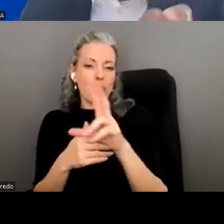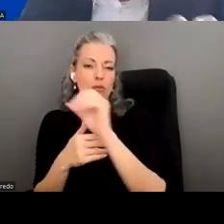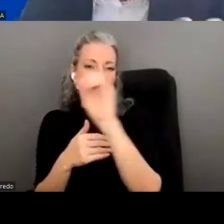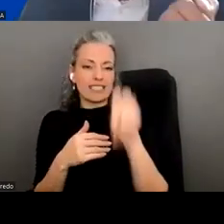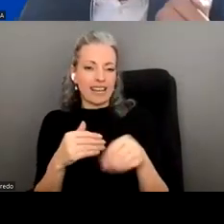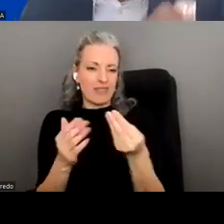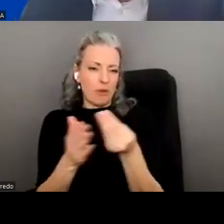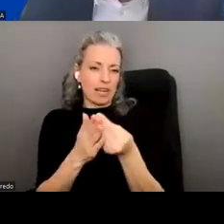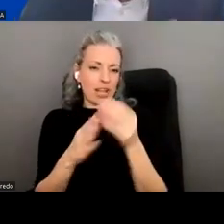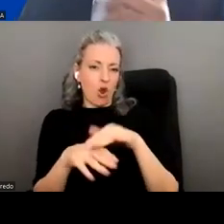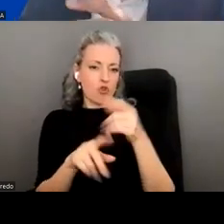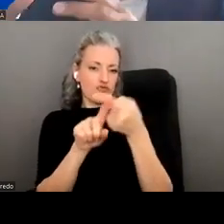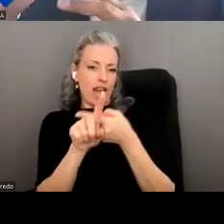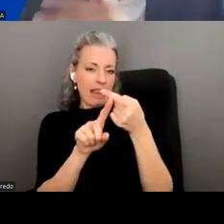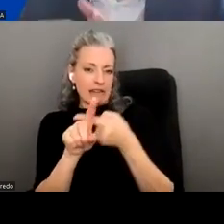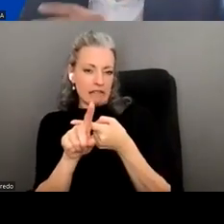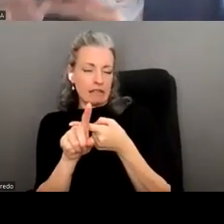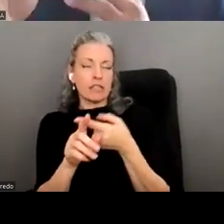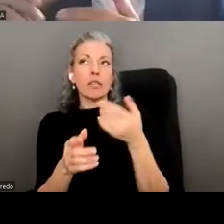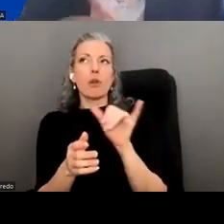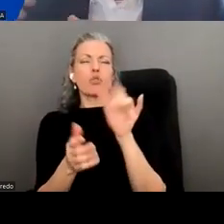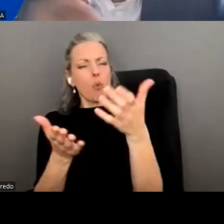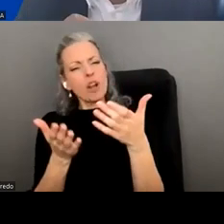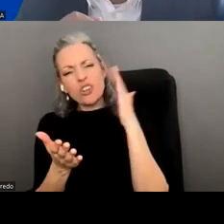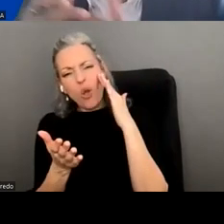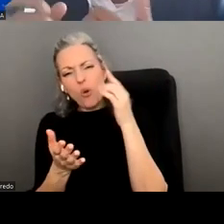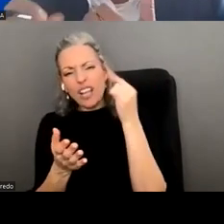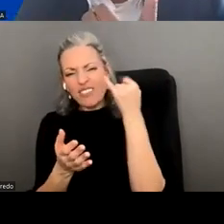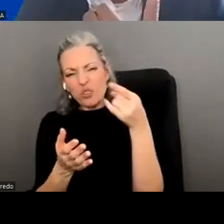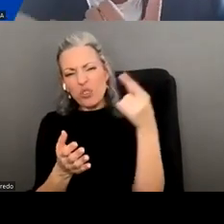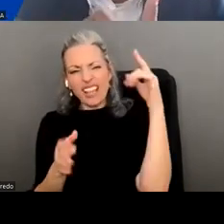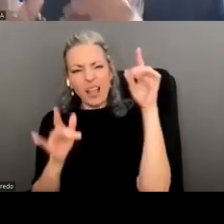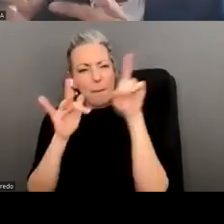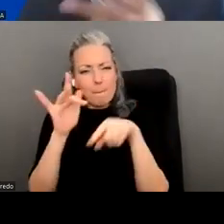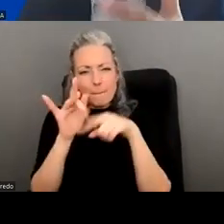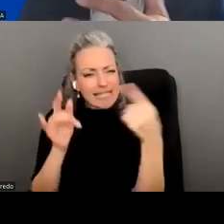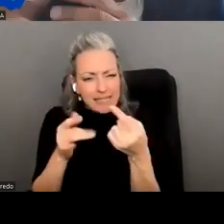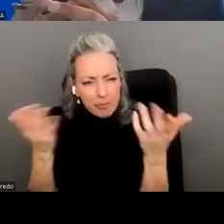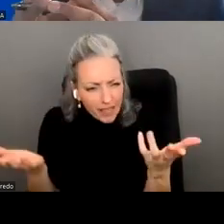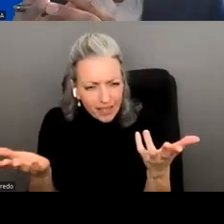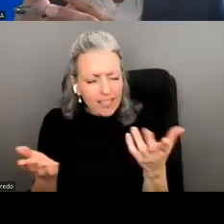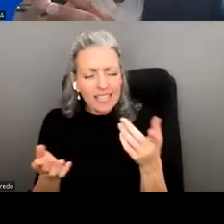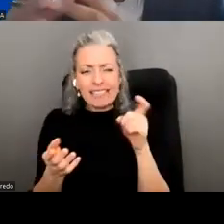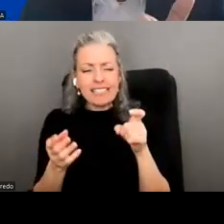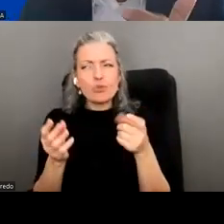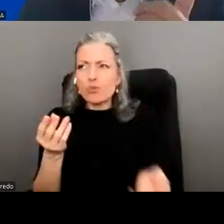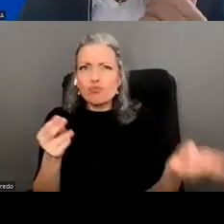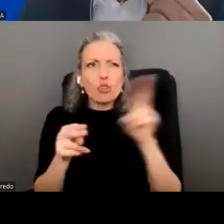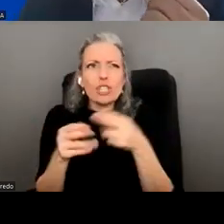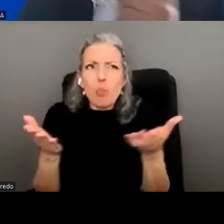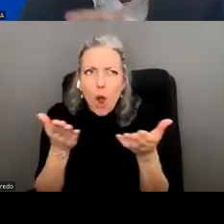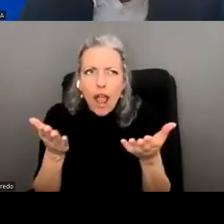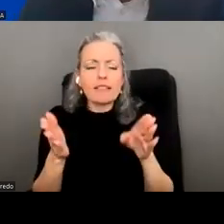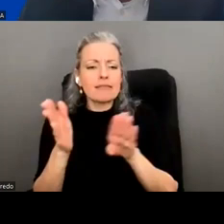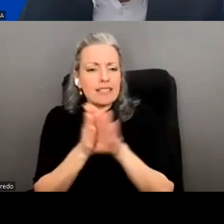from you. Are we missing anything? What else should we be tracking? Should we replace anything as a driver as we develop this dashboard? And